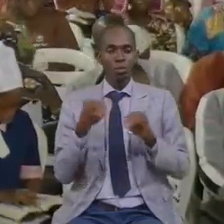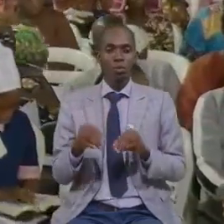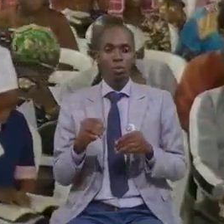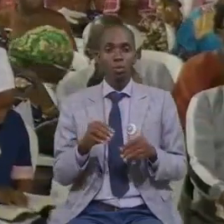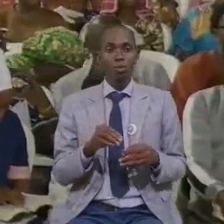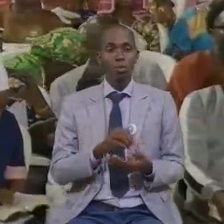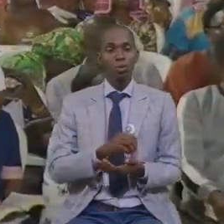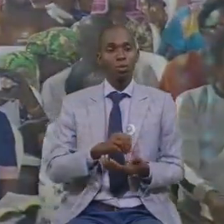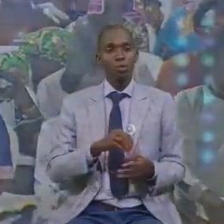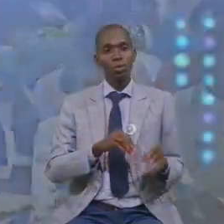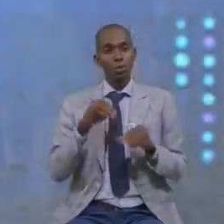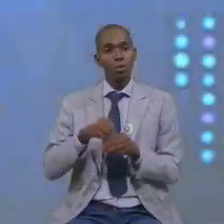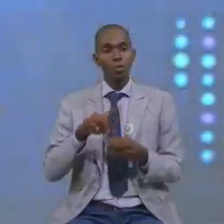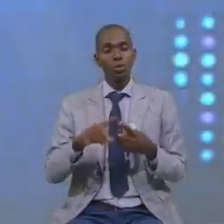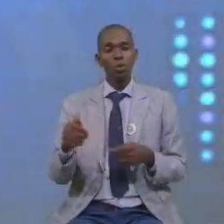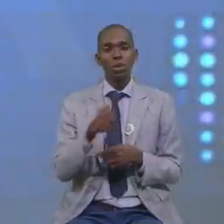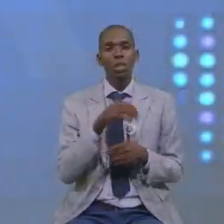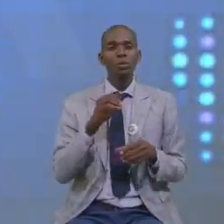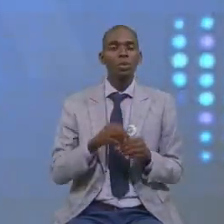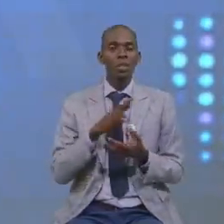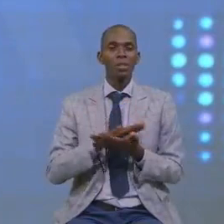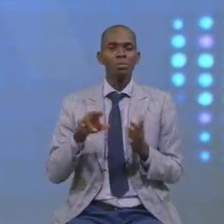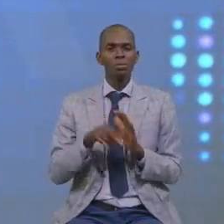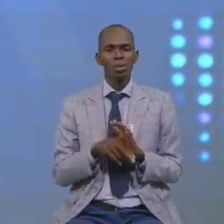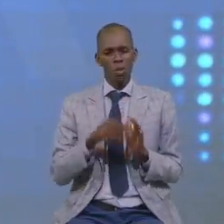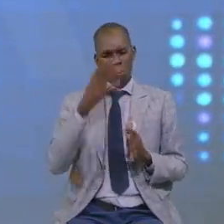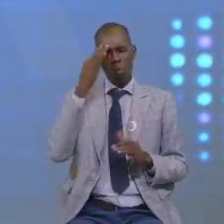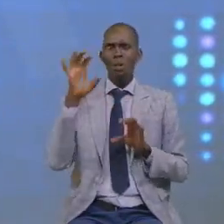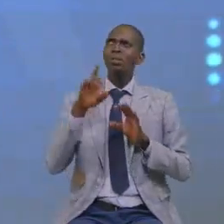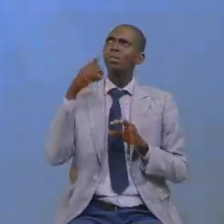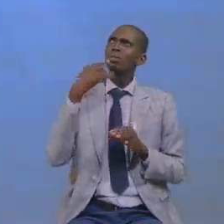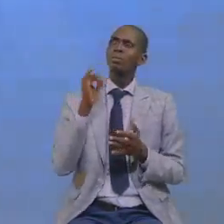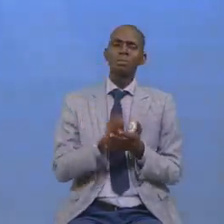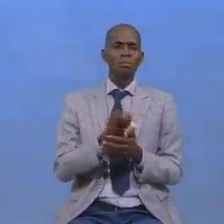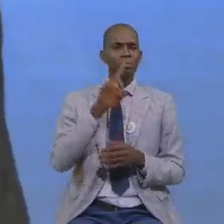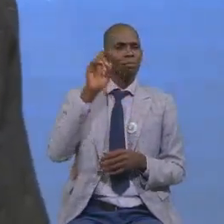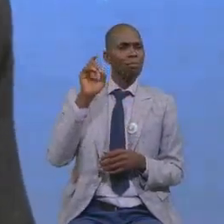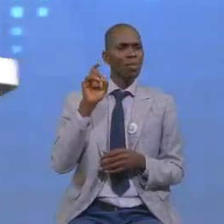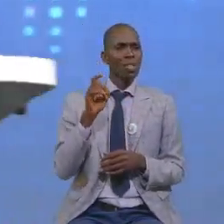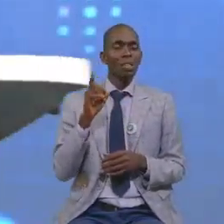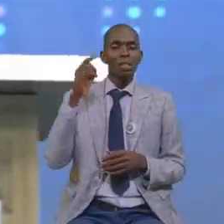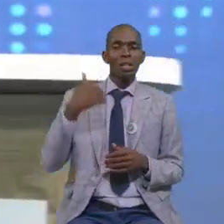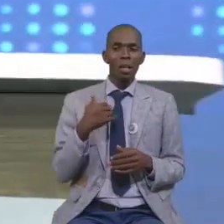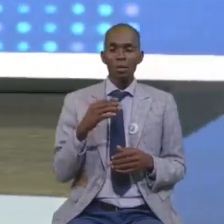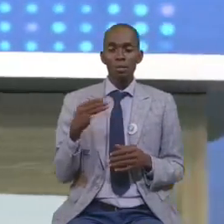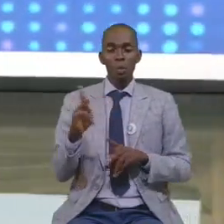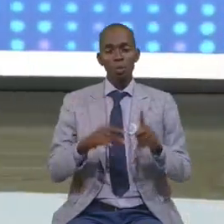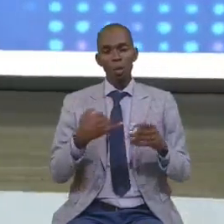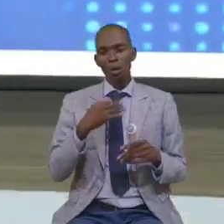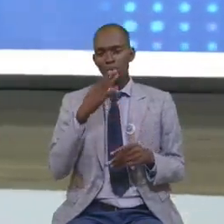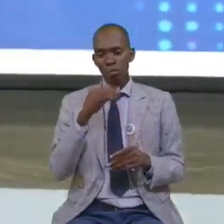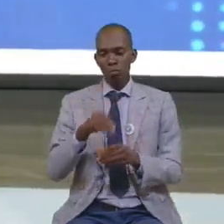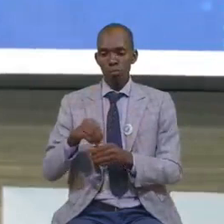in righteousness. What did he say that? They had been sowing to themselves